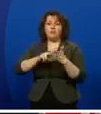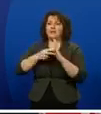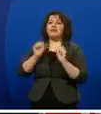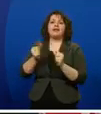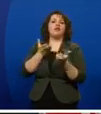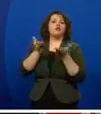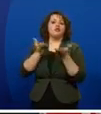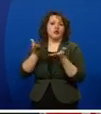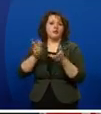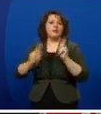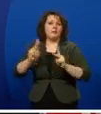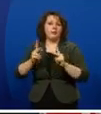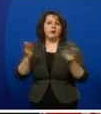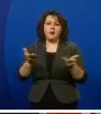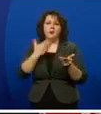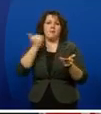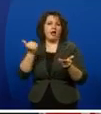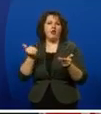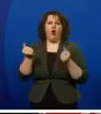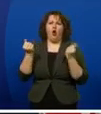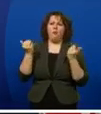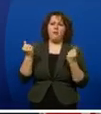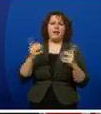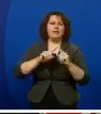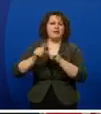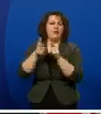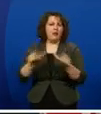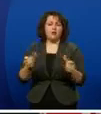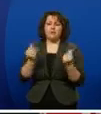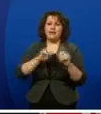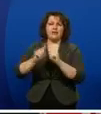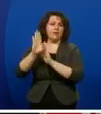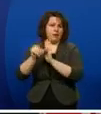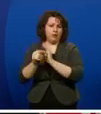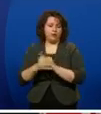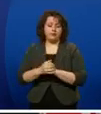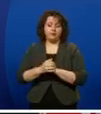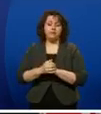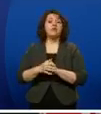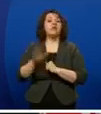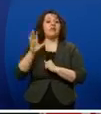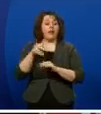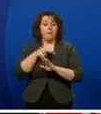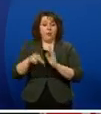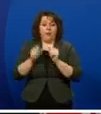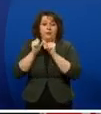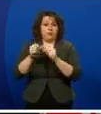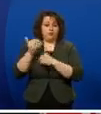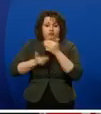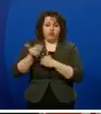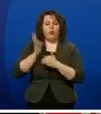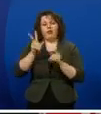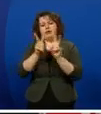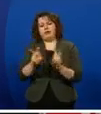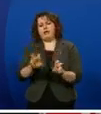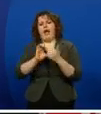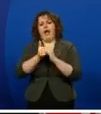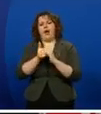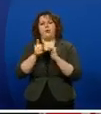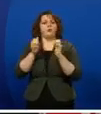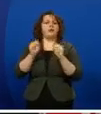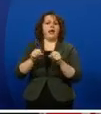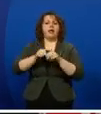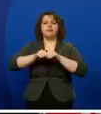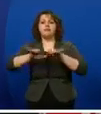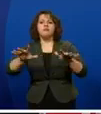serve Iowans of all backgrounds. As the program continues, we'll be assessing how it could be extended to even more Iowans